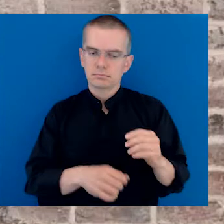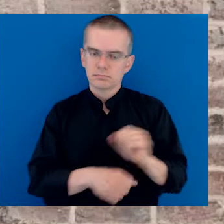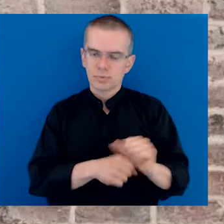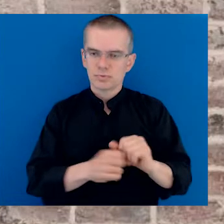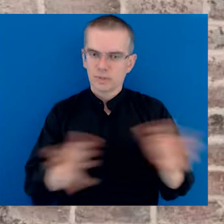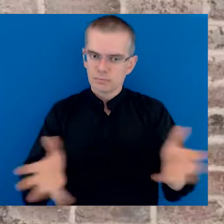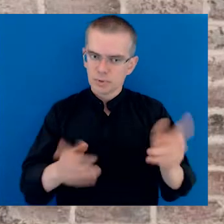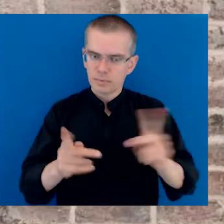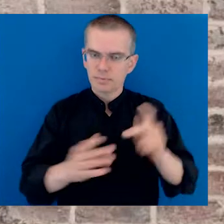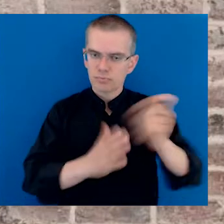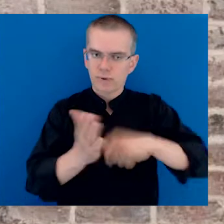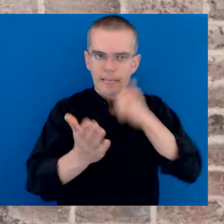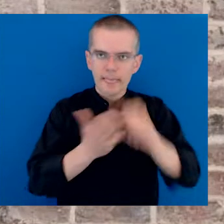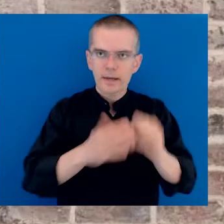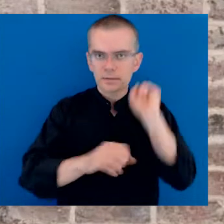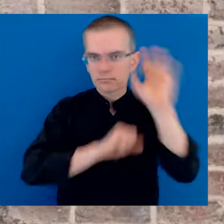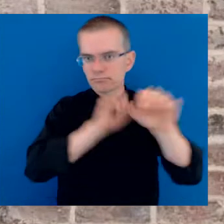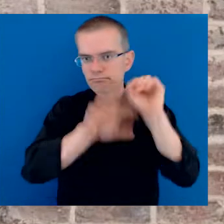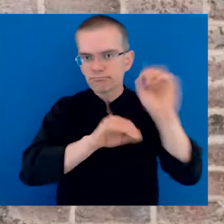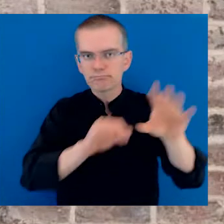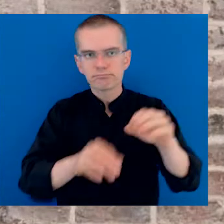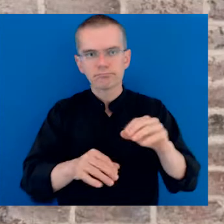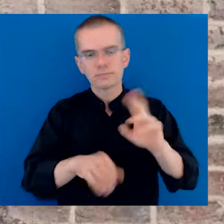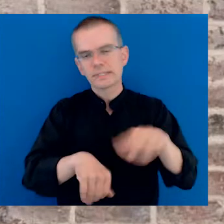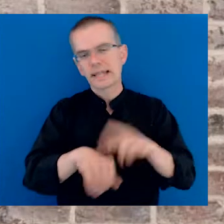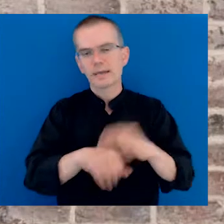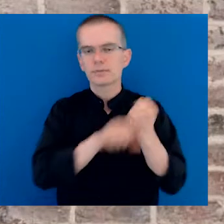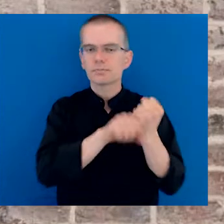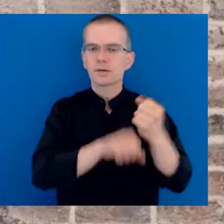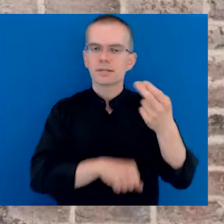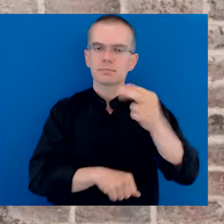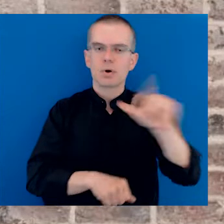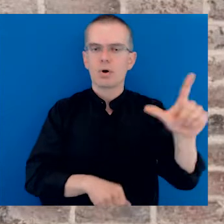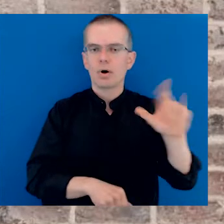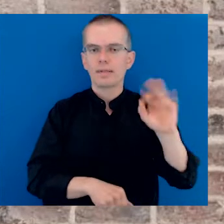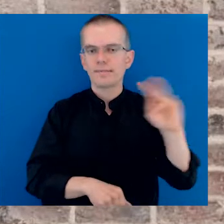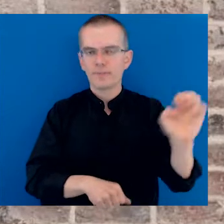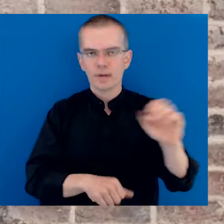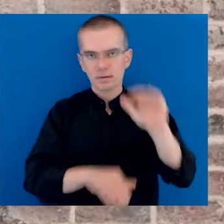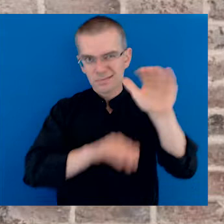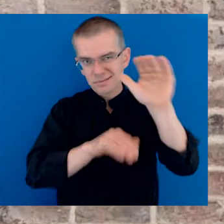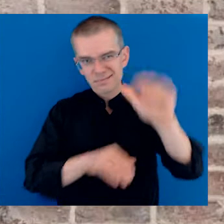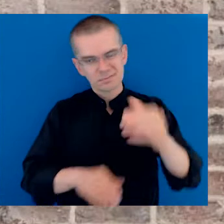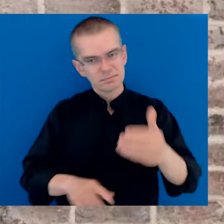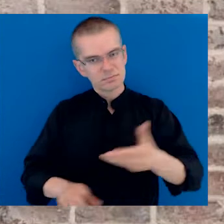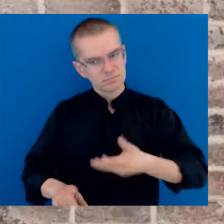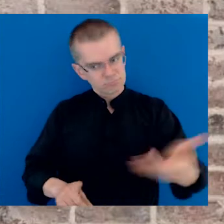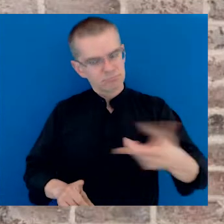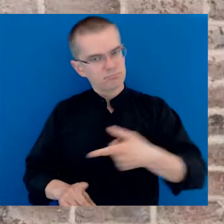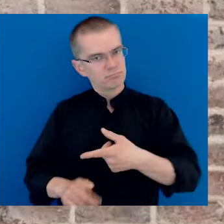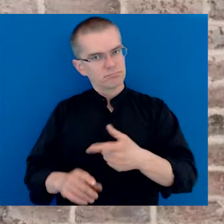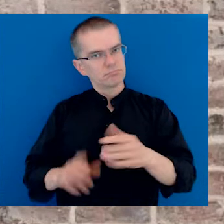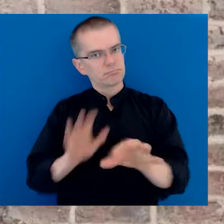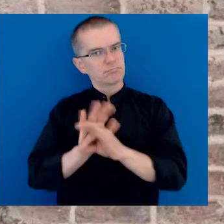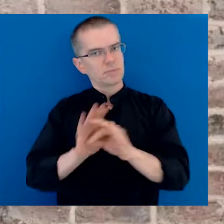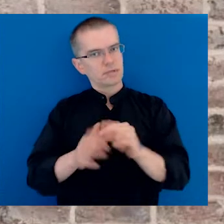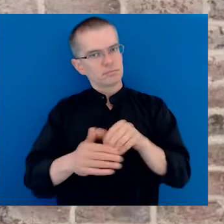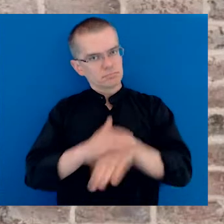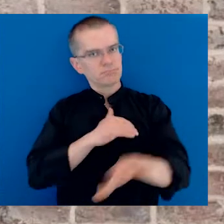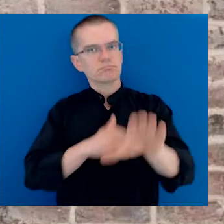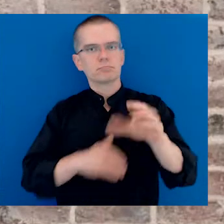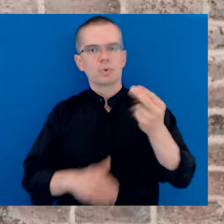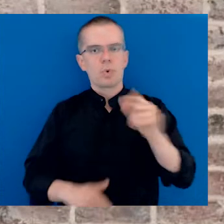writing campaign. We're trying to get people to write to the National Baseball Hall of Fame to ask for him to be inducted there. Yeah, I think